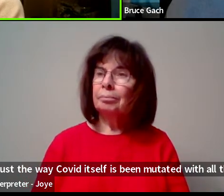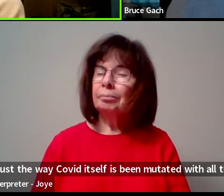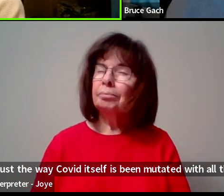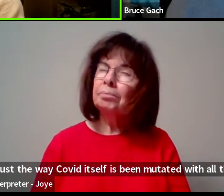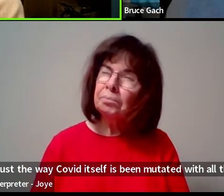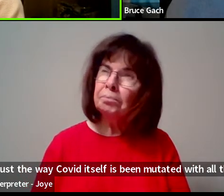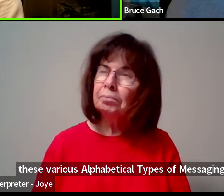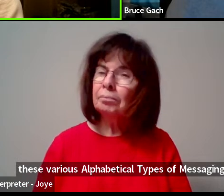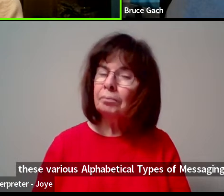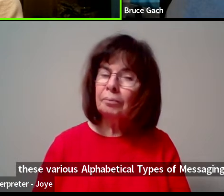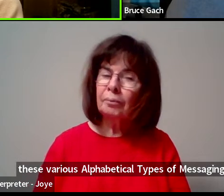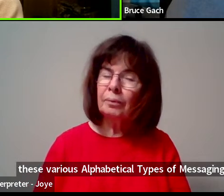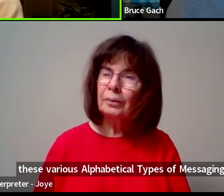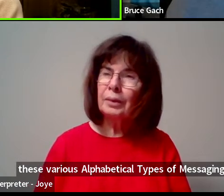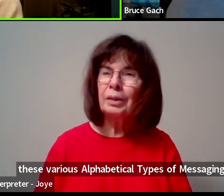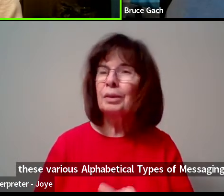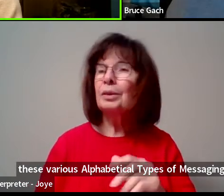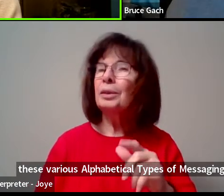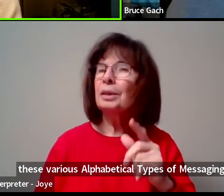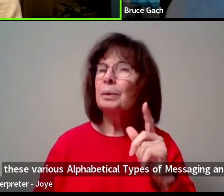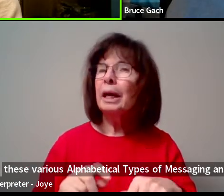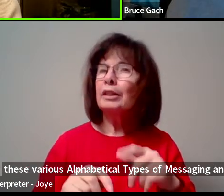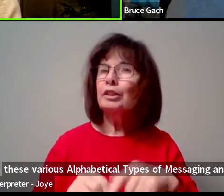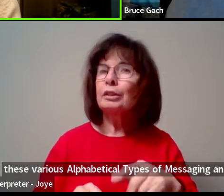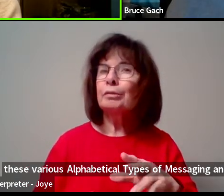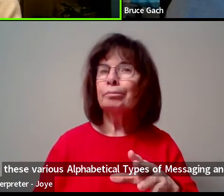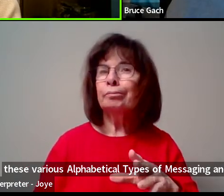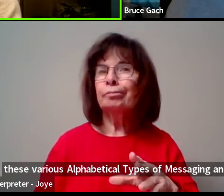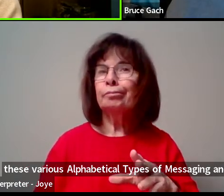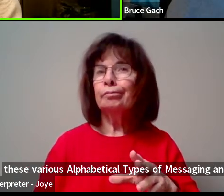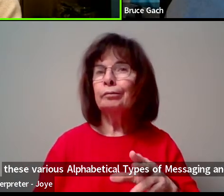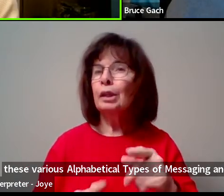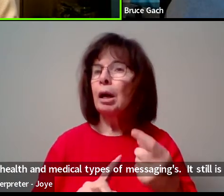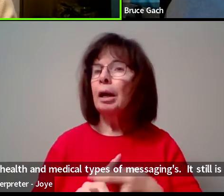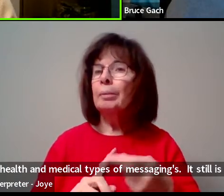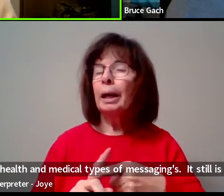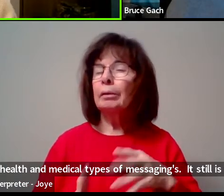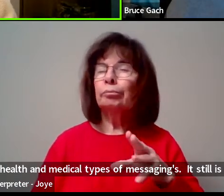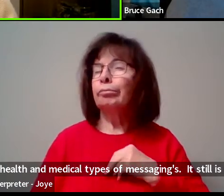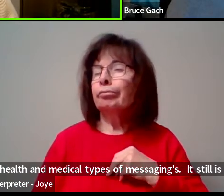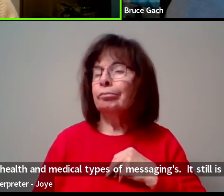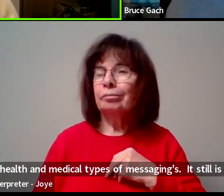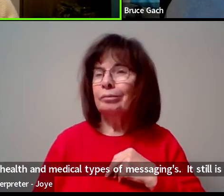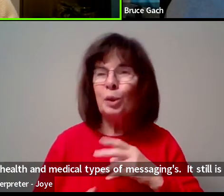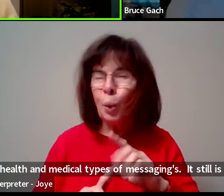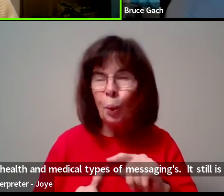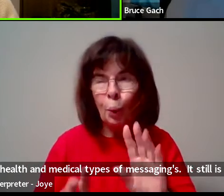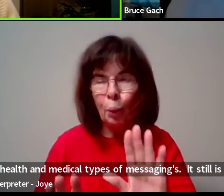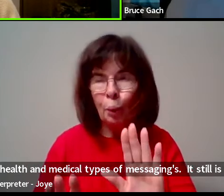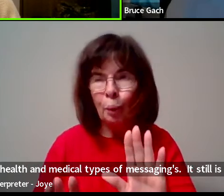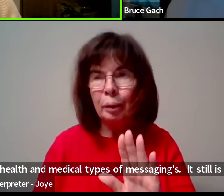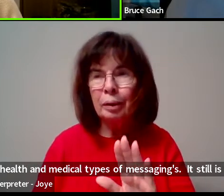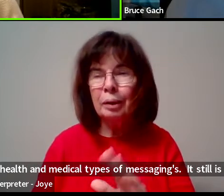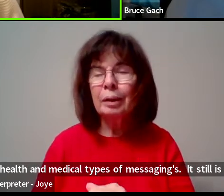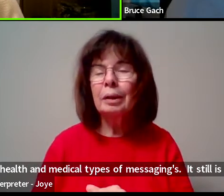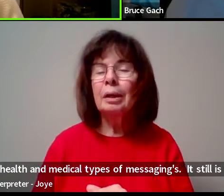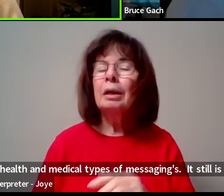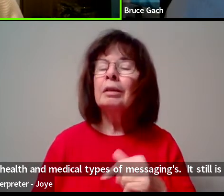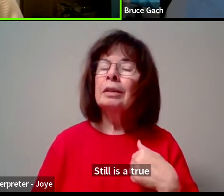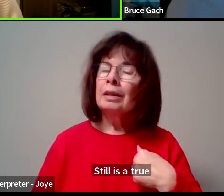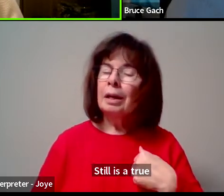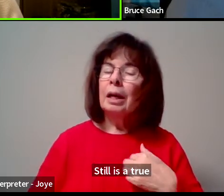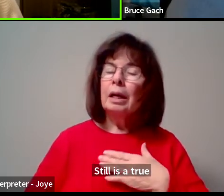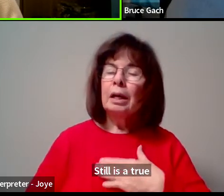That we should not take that for granted. Any of us should not ever take that for granted. And so I